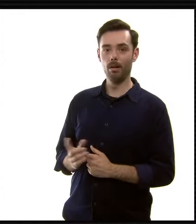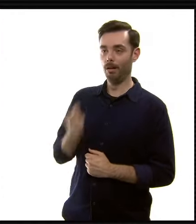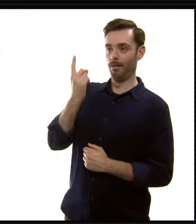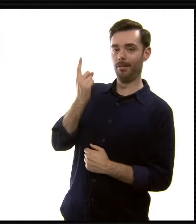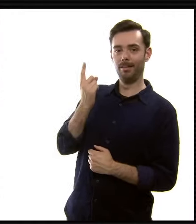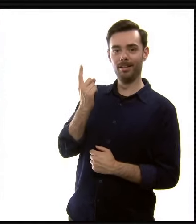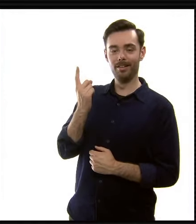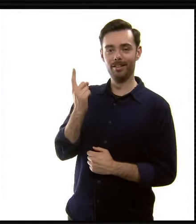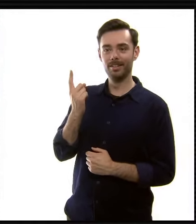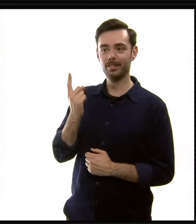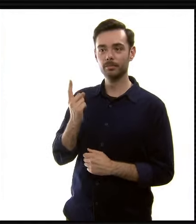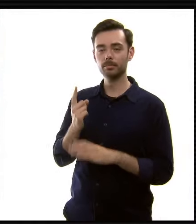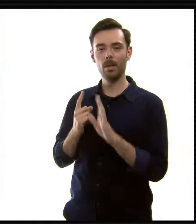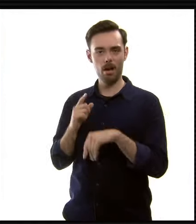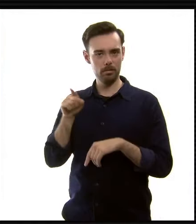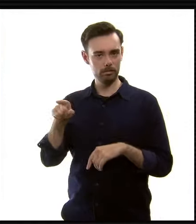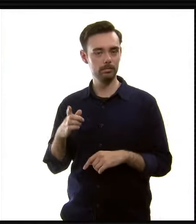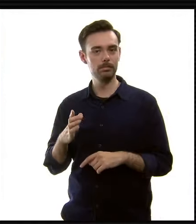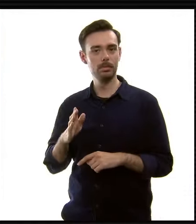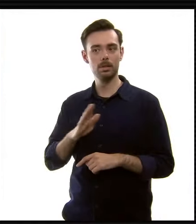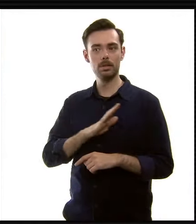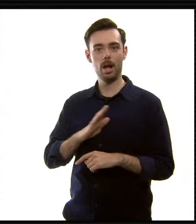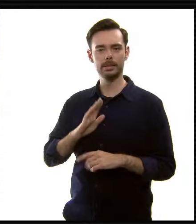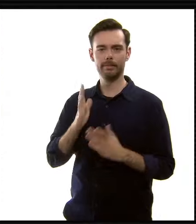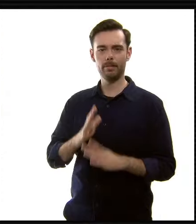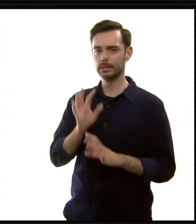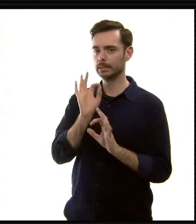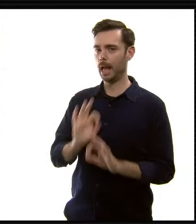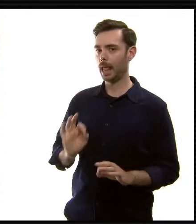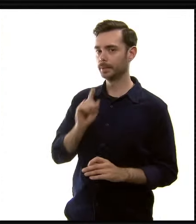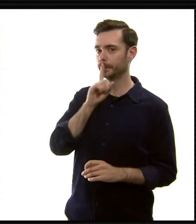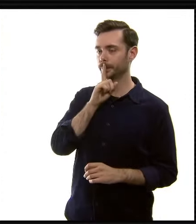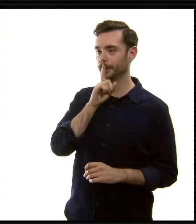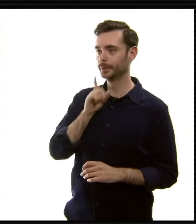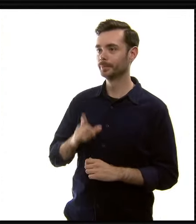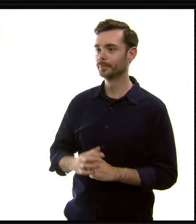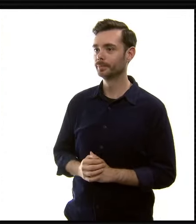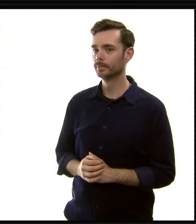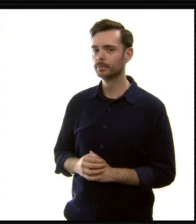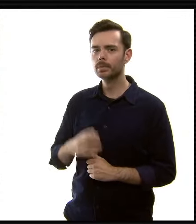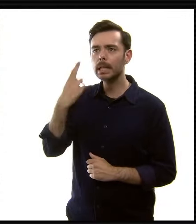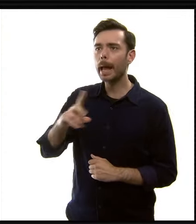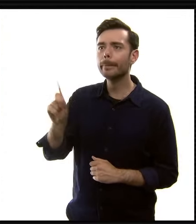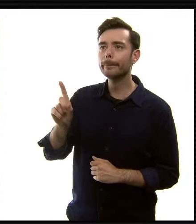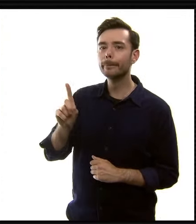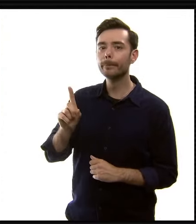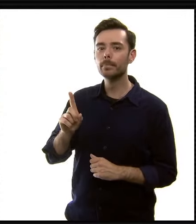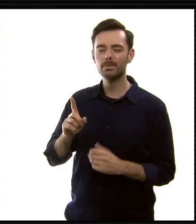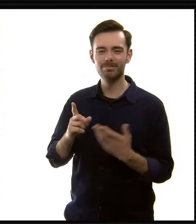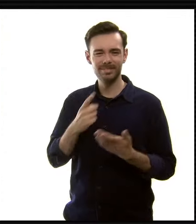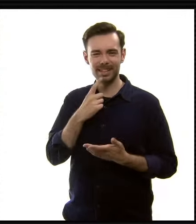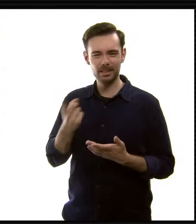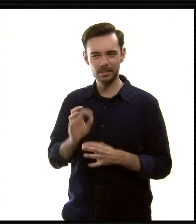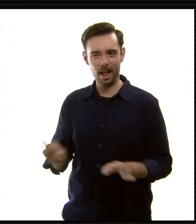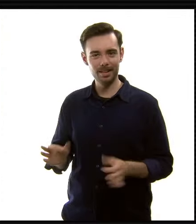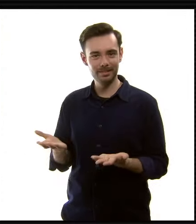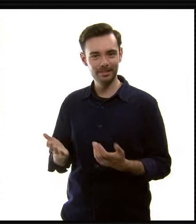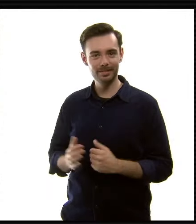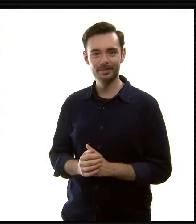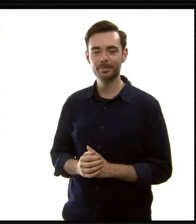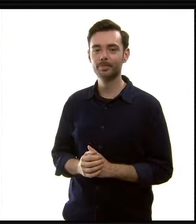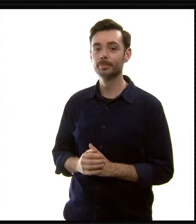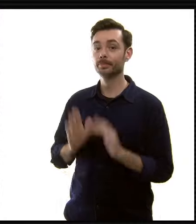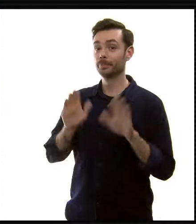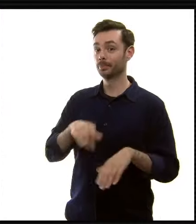He's actually a knight of very few words. He doesn't talk now. What's your name? I said he's not going to Yeah, talk to you. you're right. Okay, but first, get ready to meet a